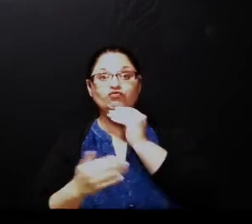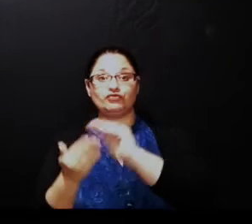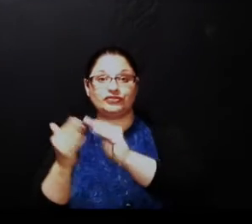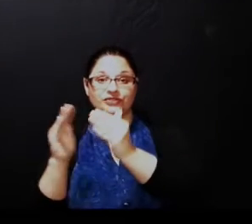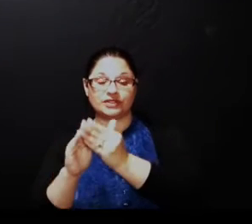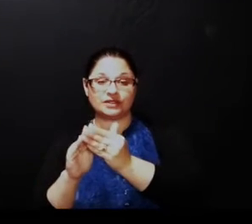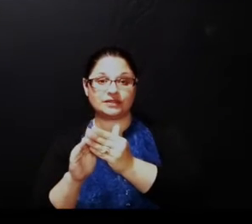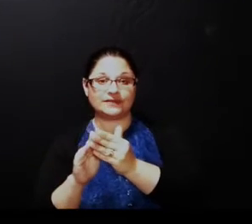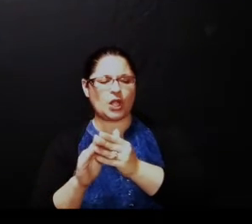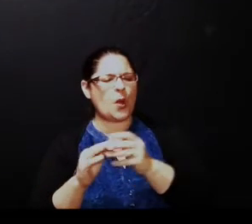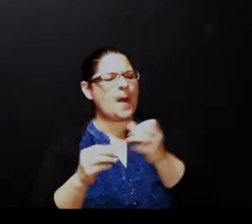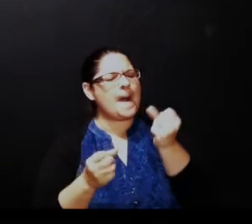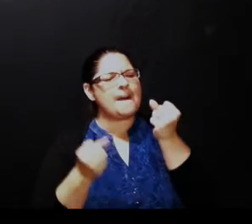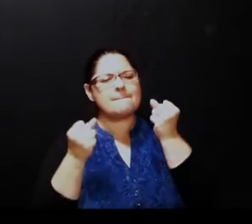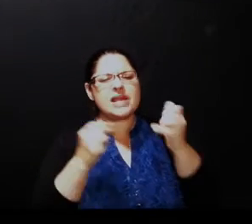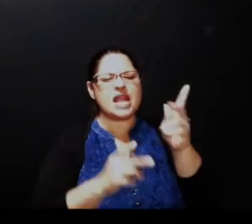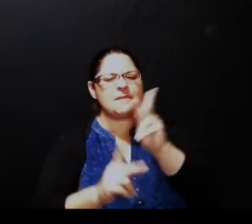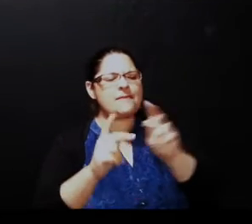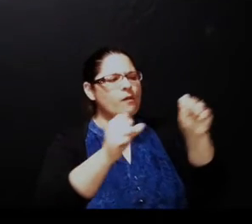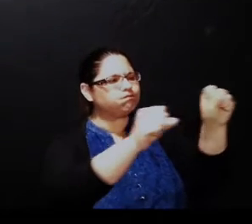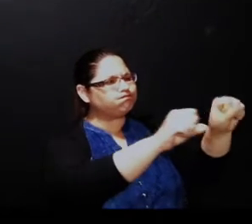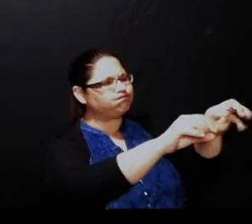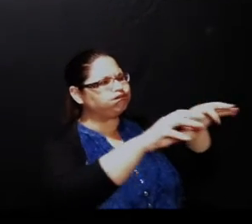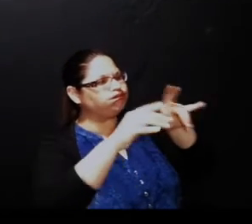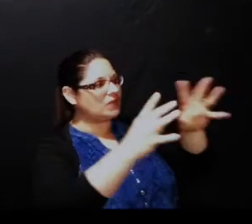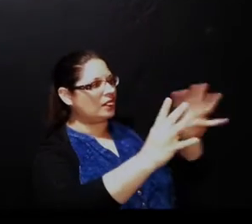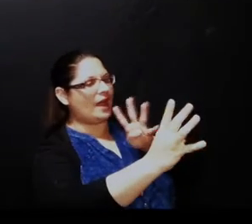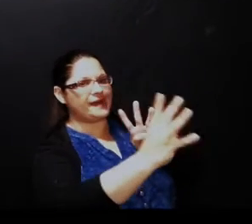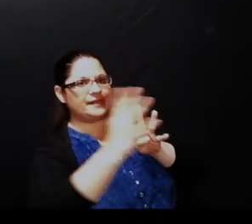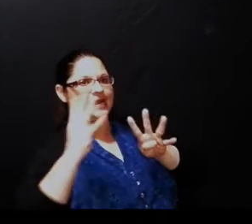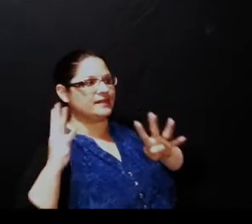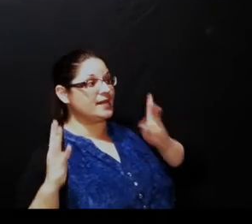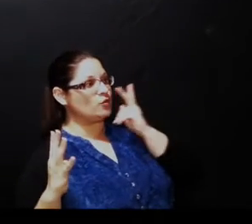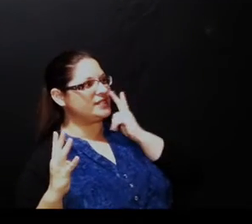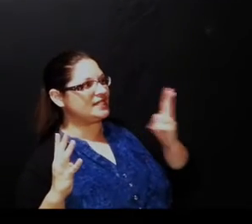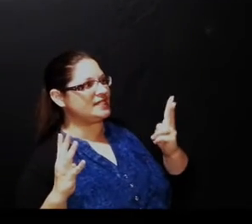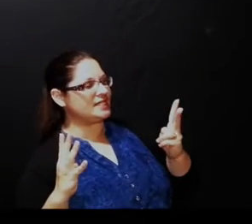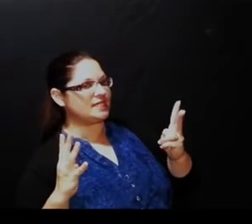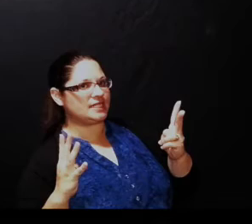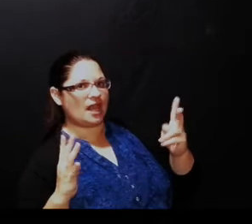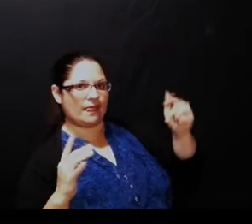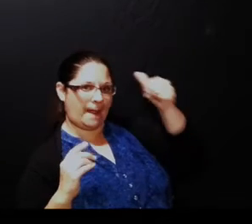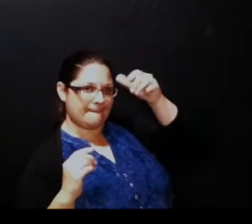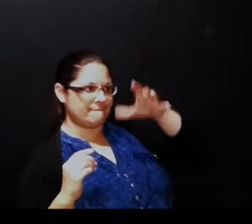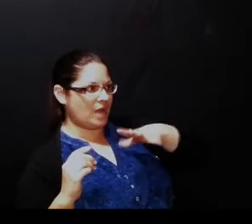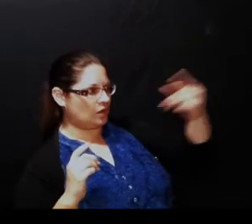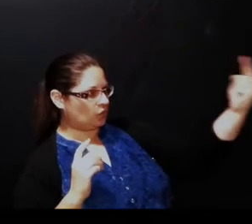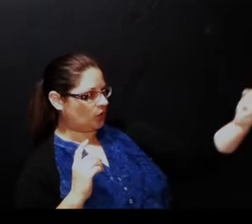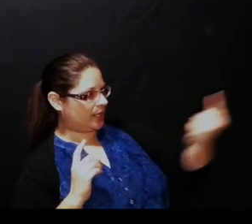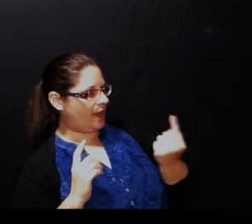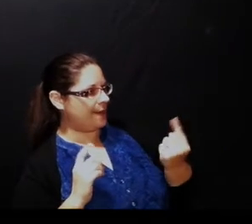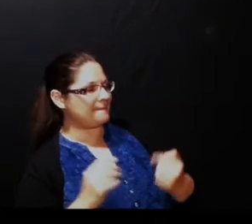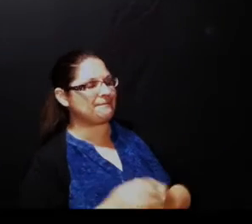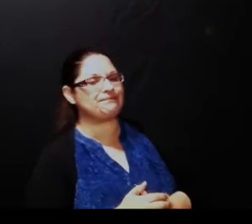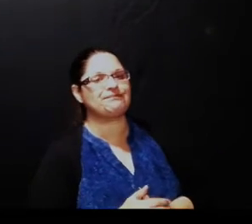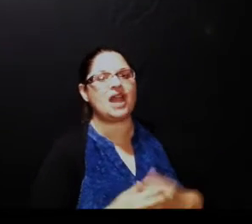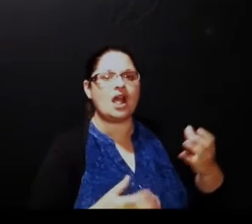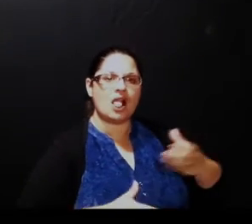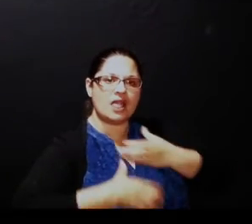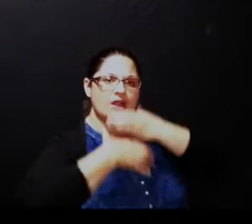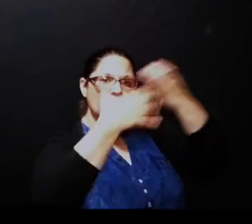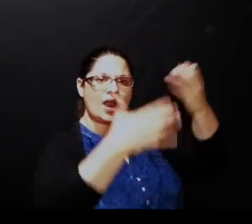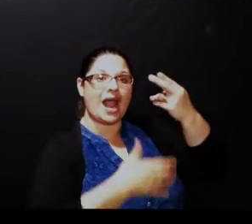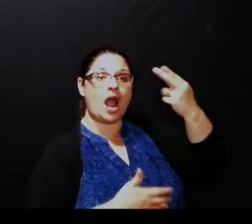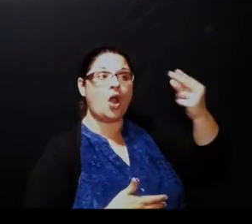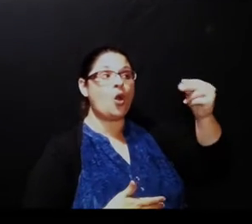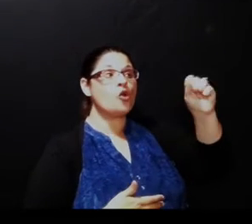to see him. Maybe they would have an opportunity to touch him, but they wanted to be there for him. And as they cry, "Hosanna," it